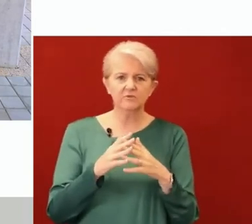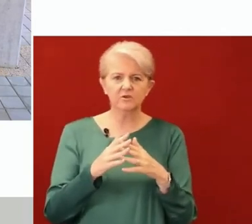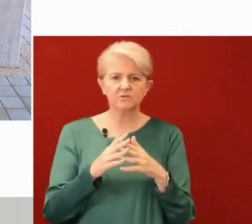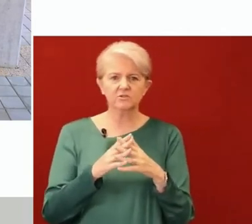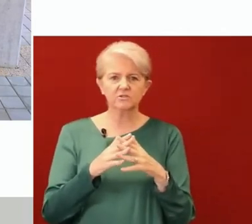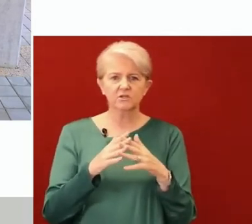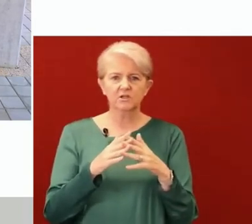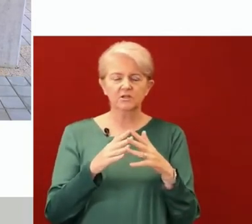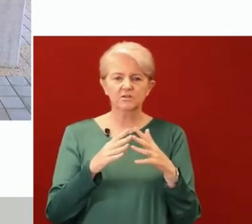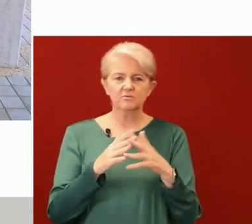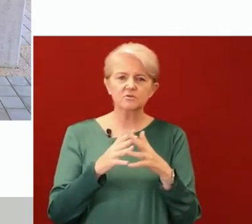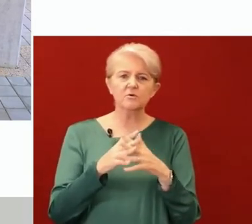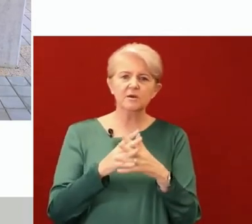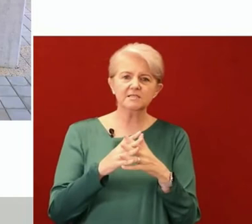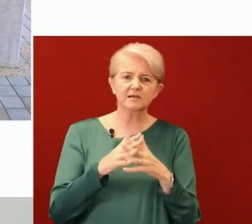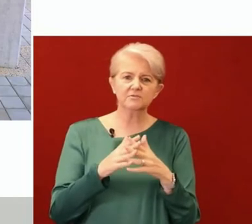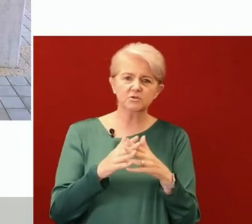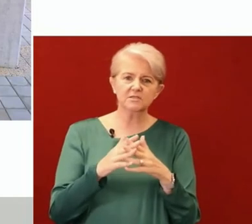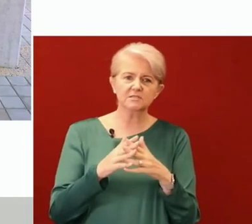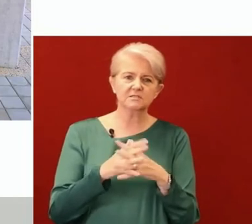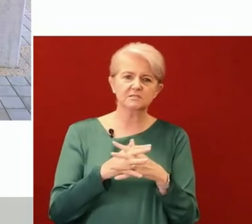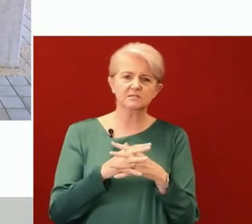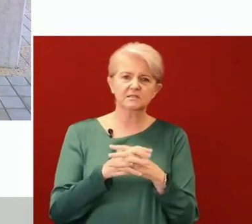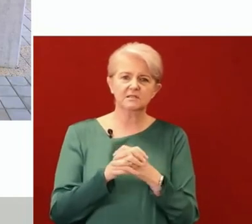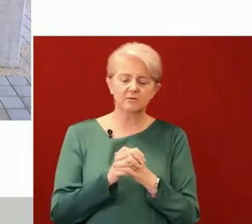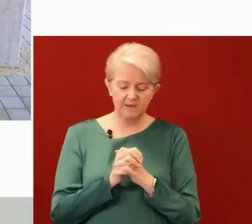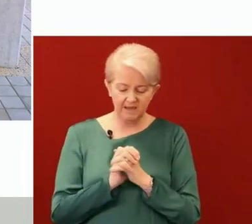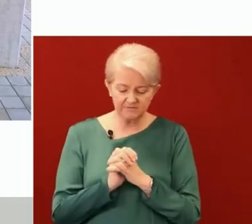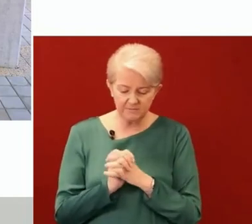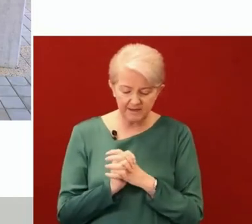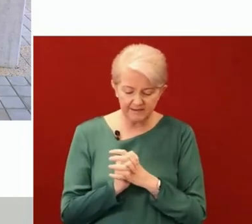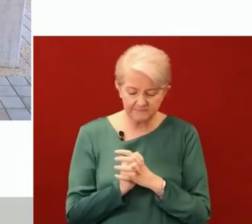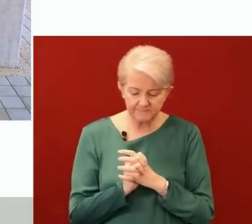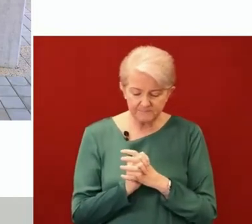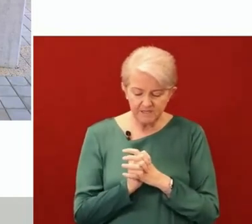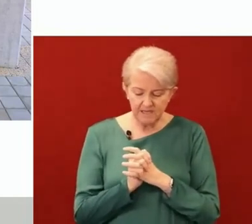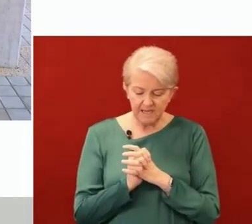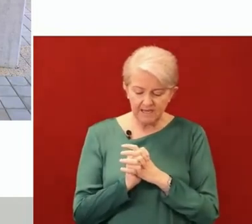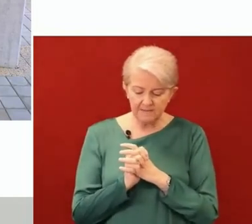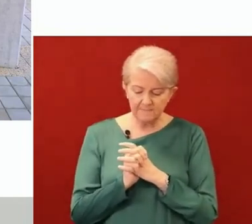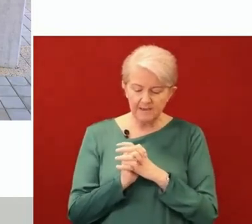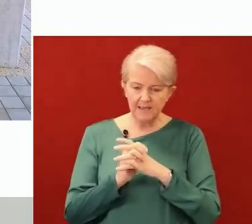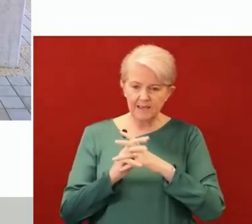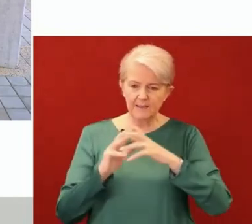aspiration converge. There is always tough choices that we have to make.